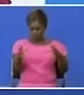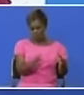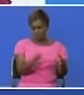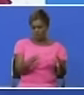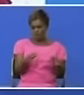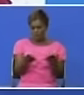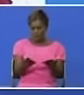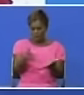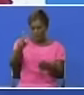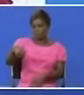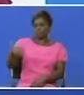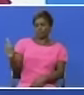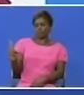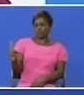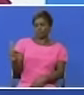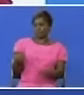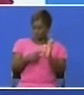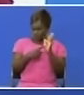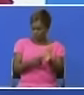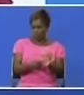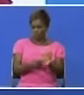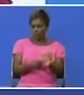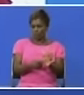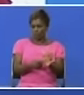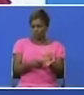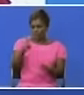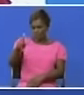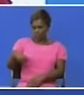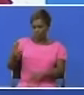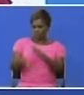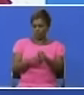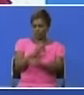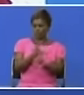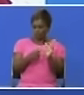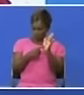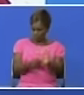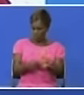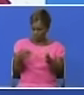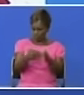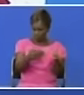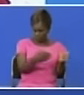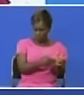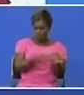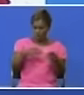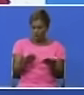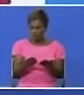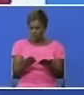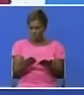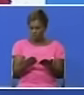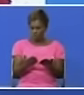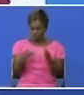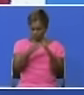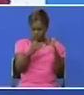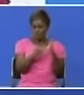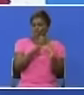or censorship and approved for exhibition. Where approval of the film for exhibition has been denied or has been given subject to excisions,